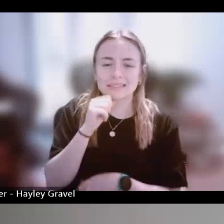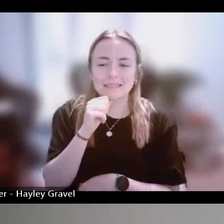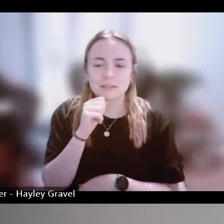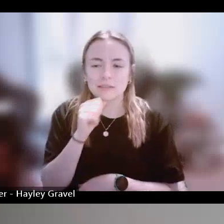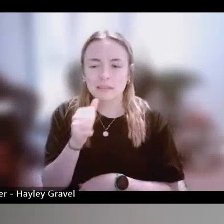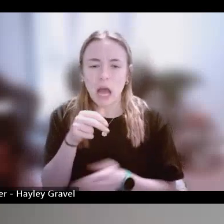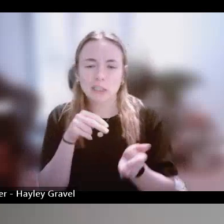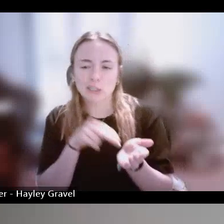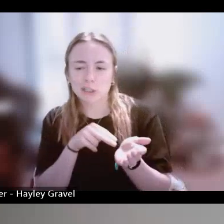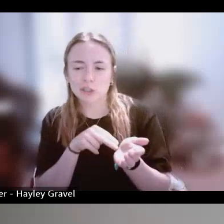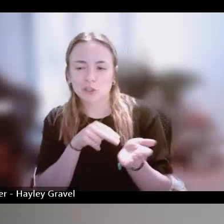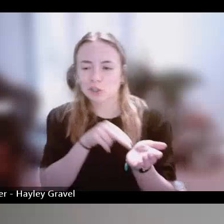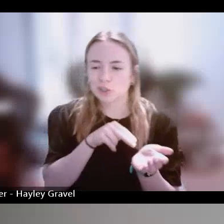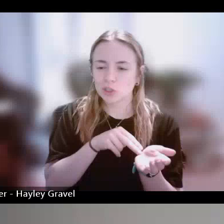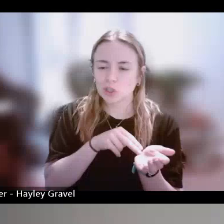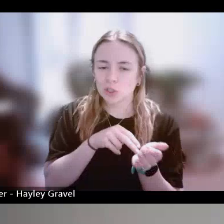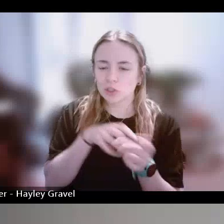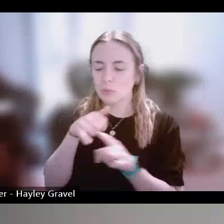nurses.